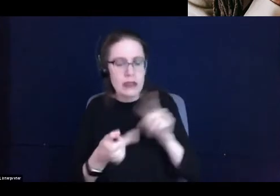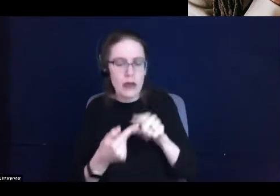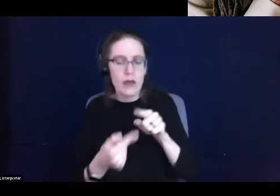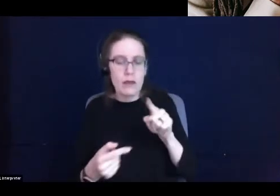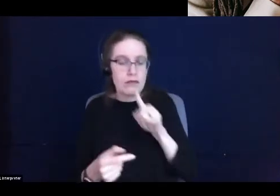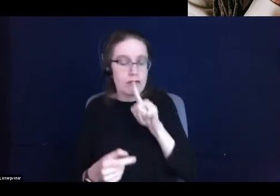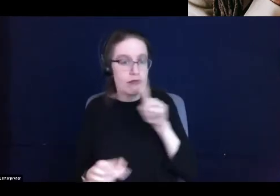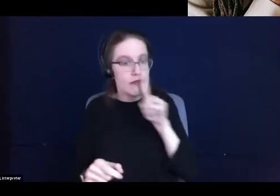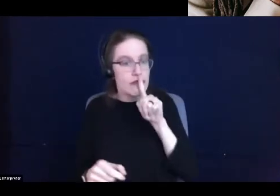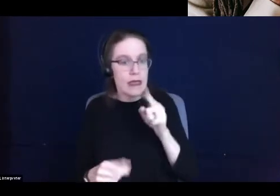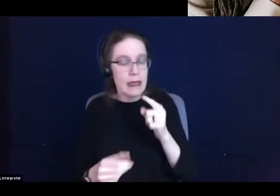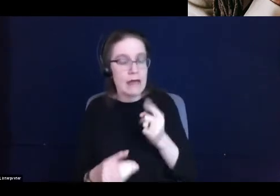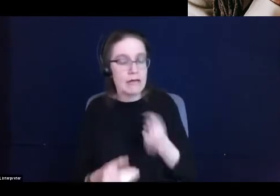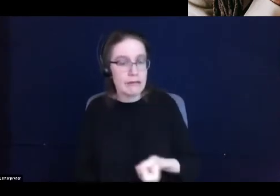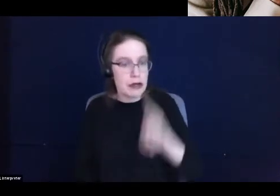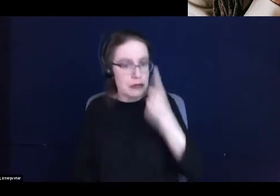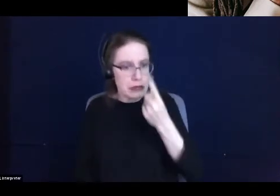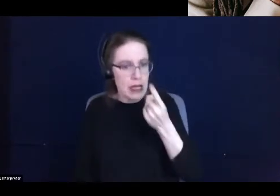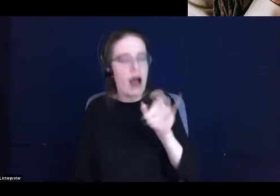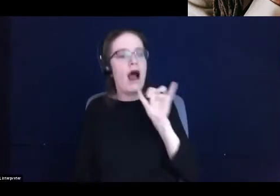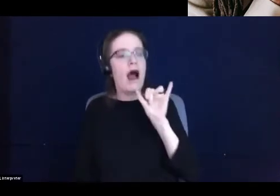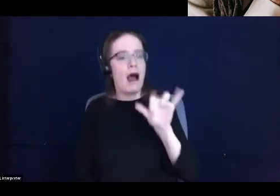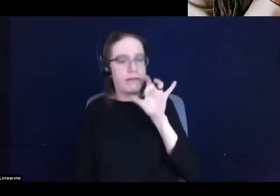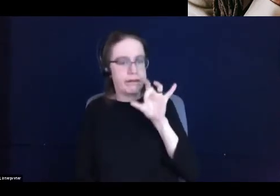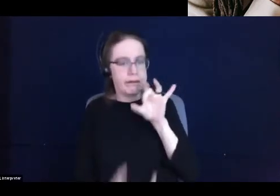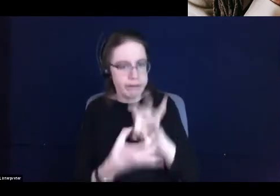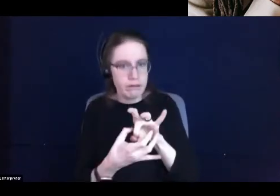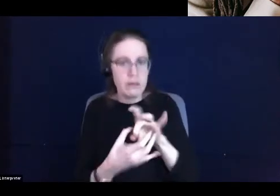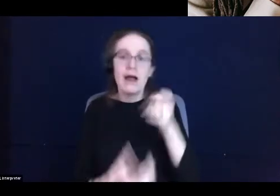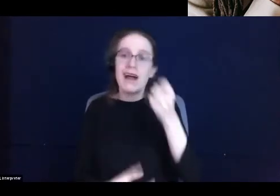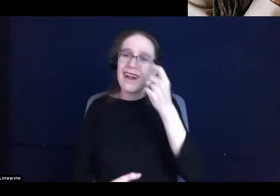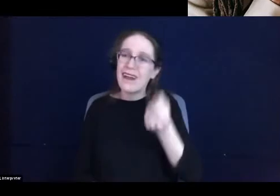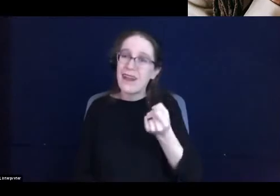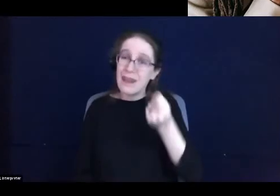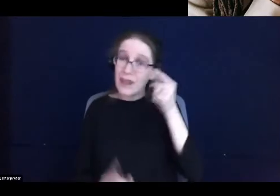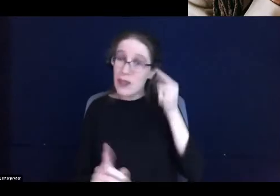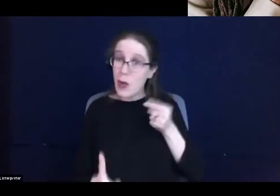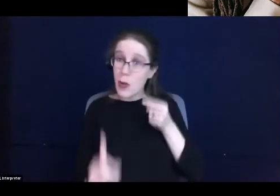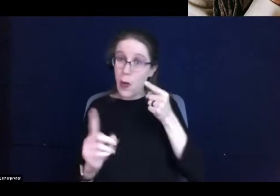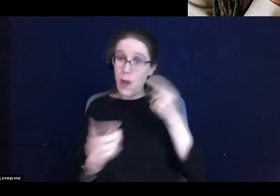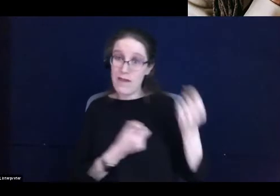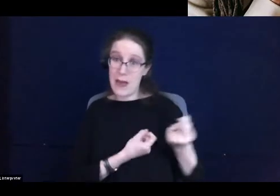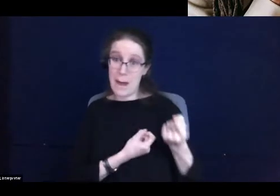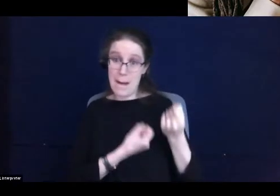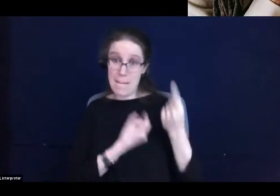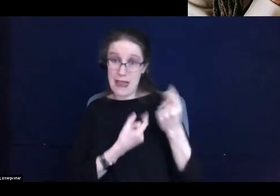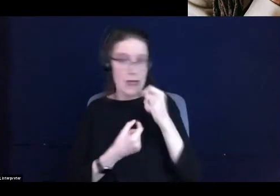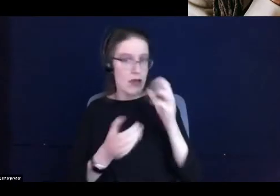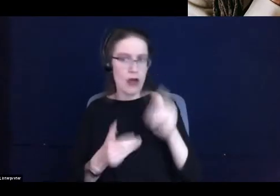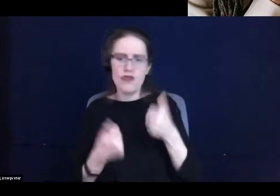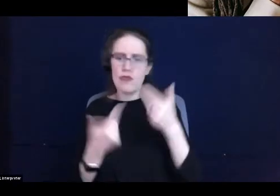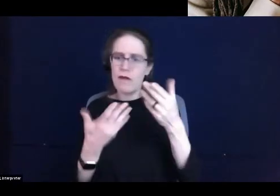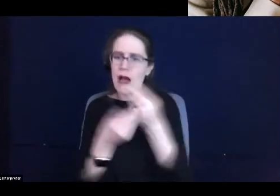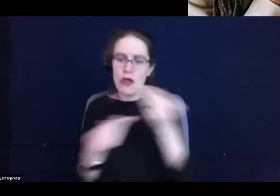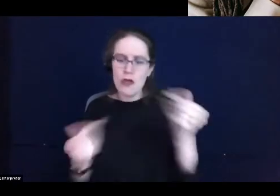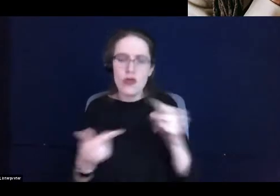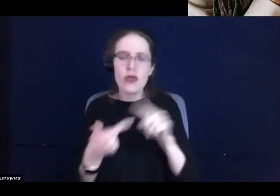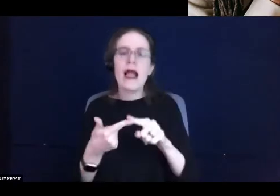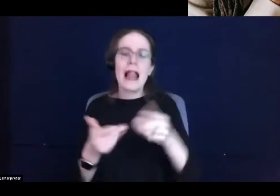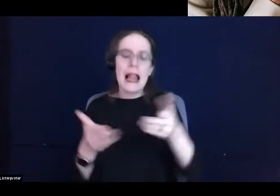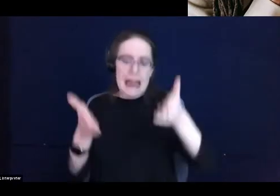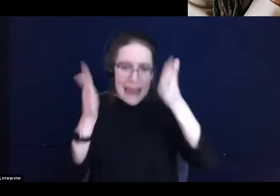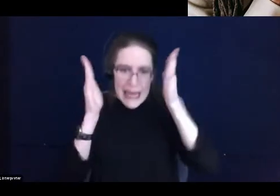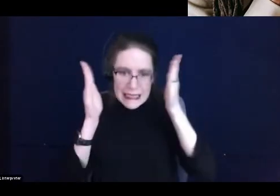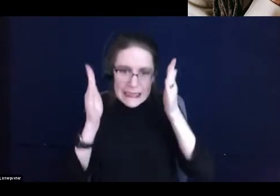what they're telling us. The goal of empathy is not to offer solutions, but rather listen, connect, and let survivors feel